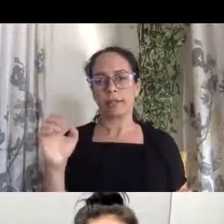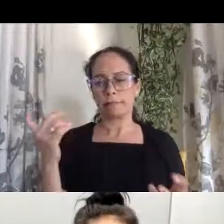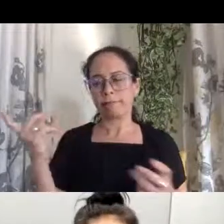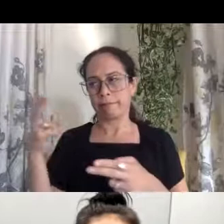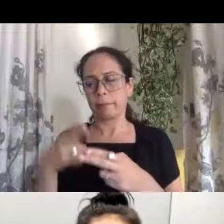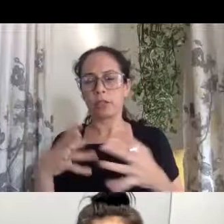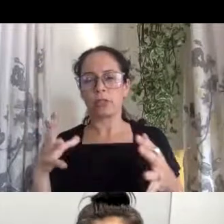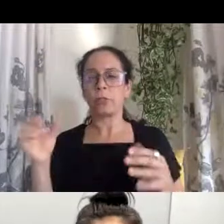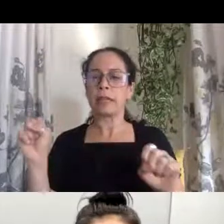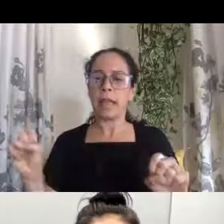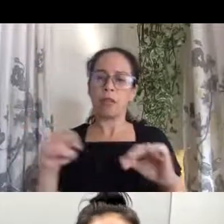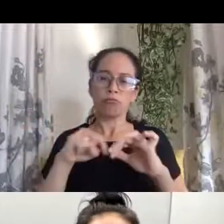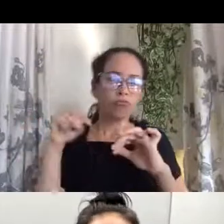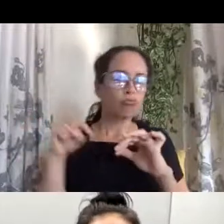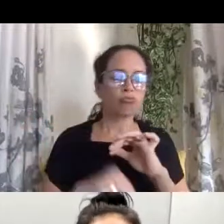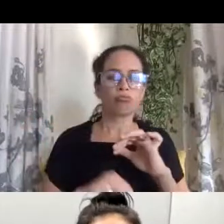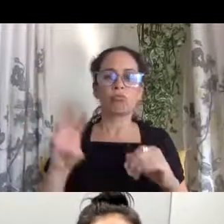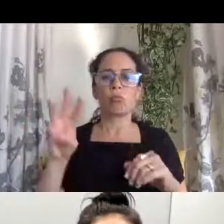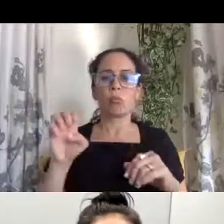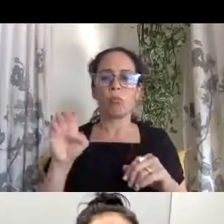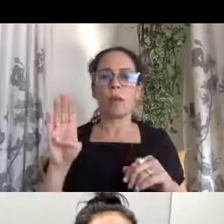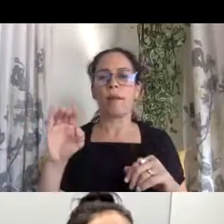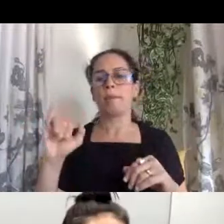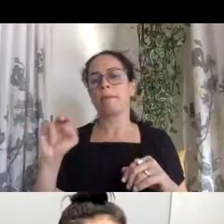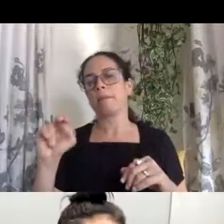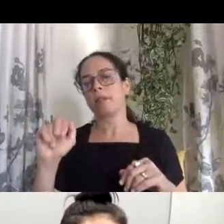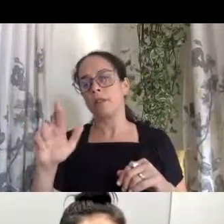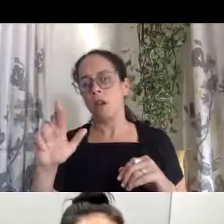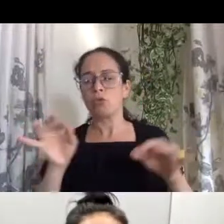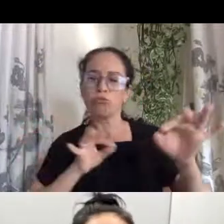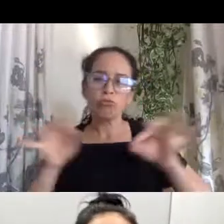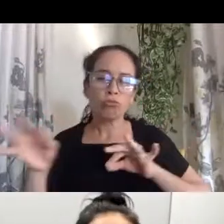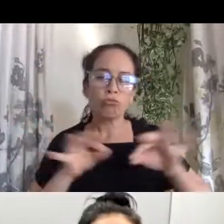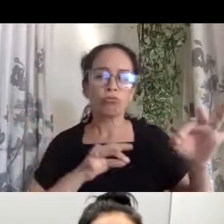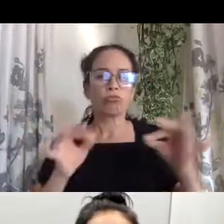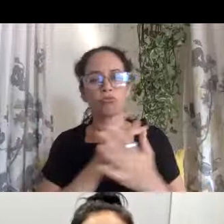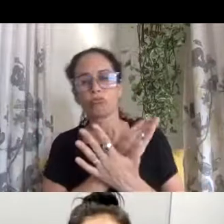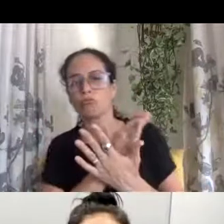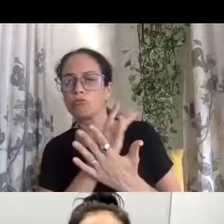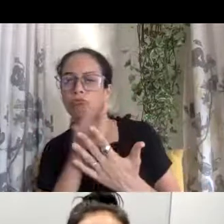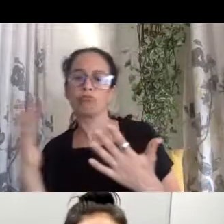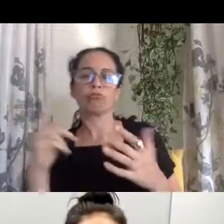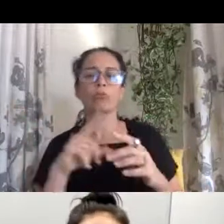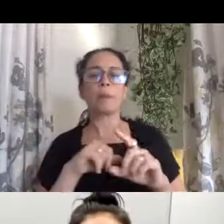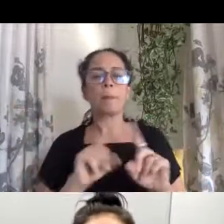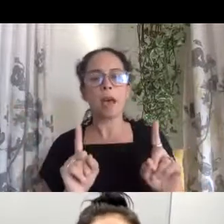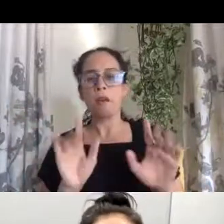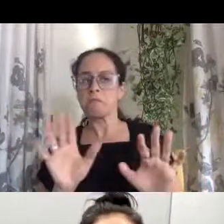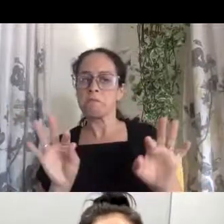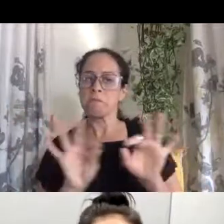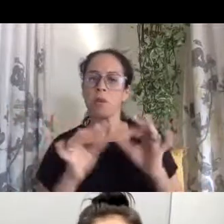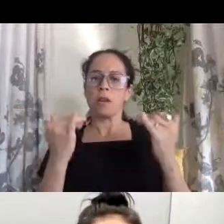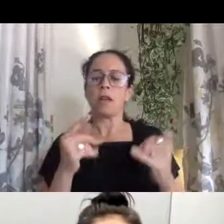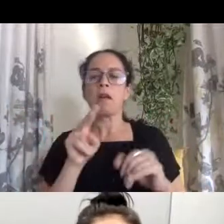in detail webinar where we can walk you guys through the actual process, but it just gives you a sense of some